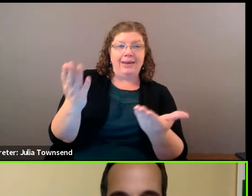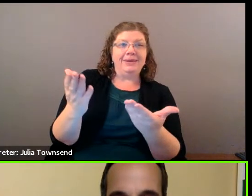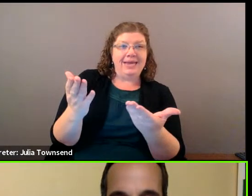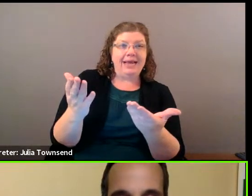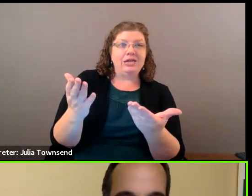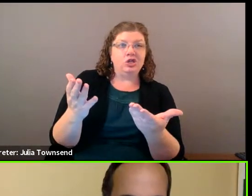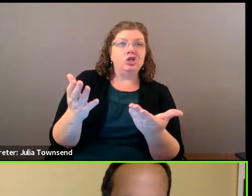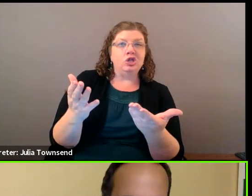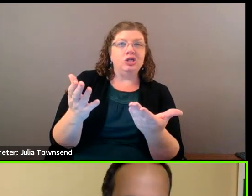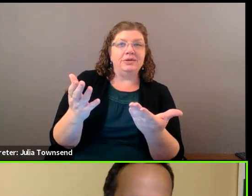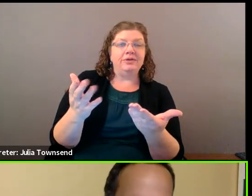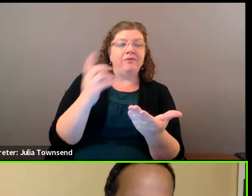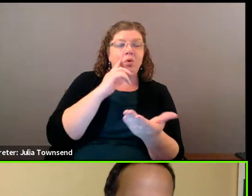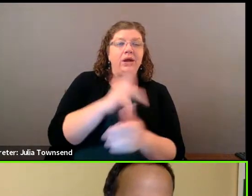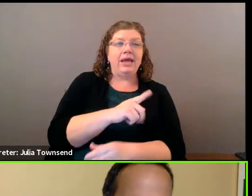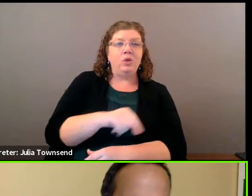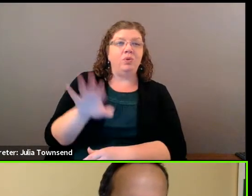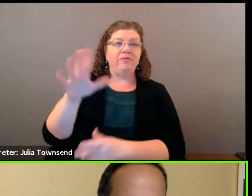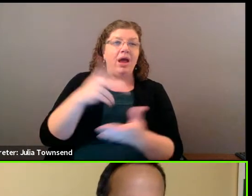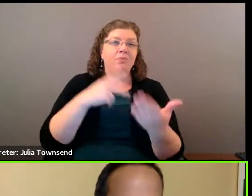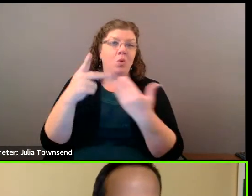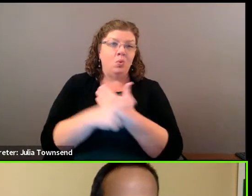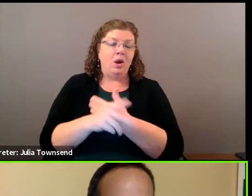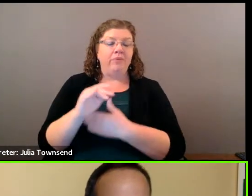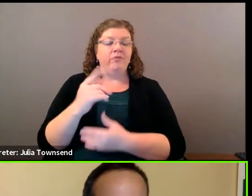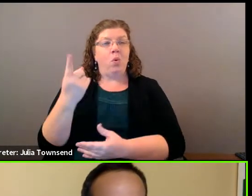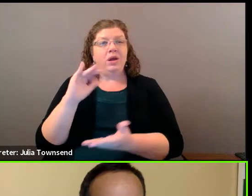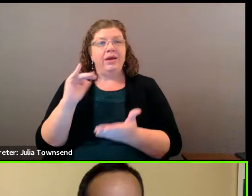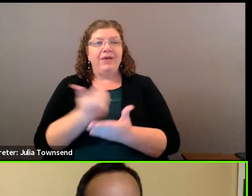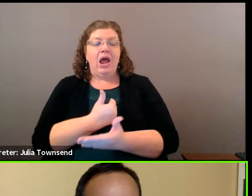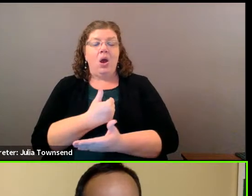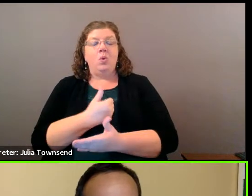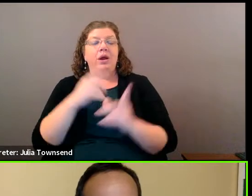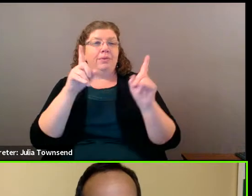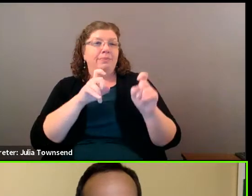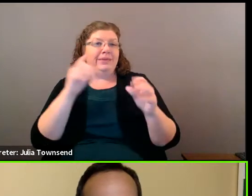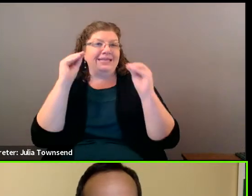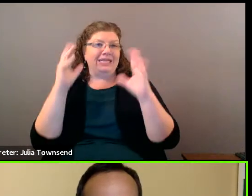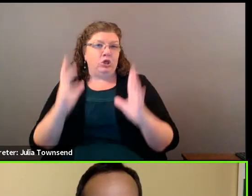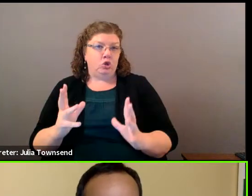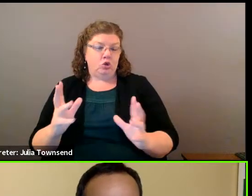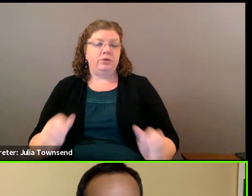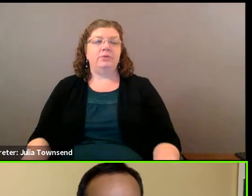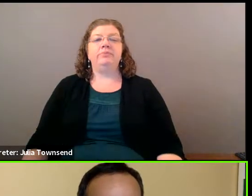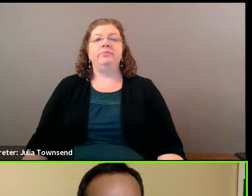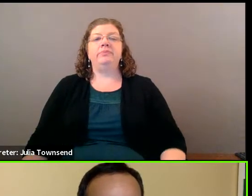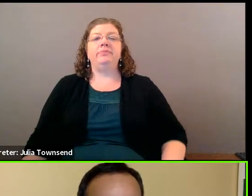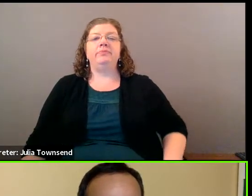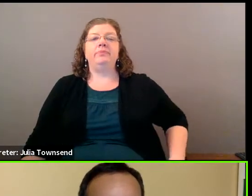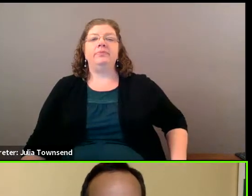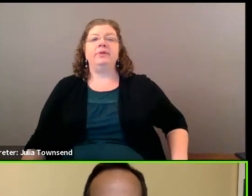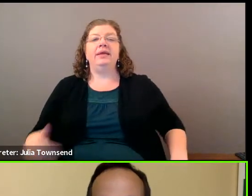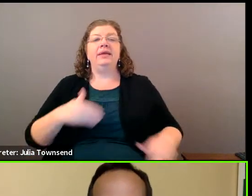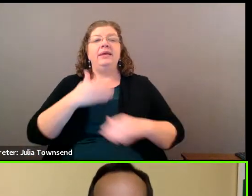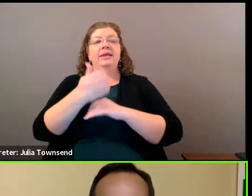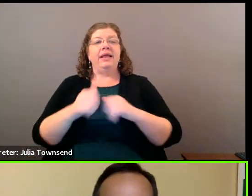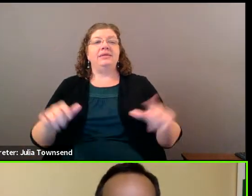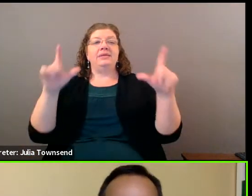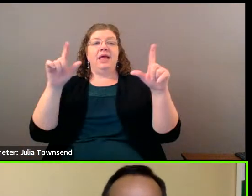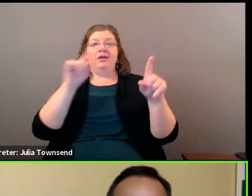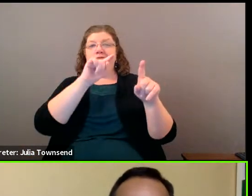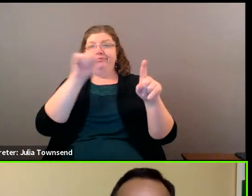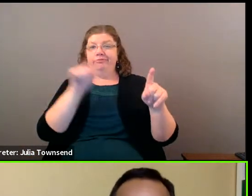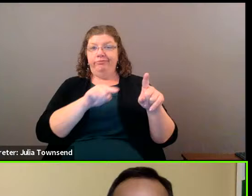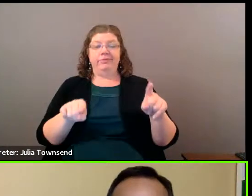for the K-5 program from one of our beta teachers. If you go to the next slide, Brian, you'll see another